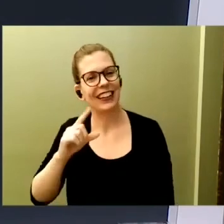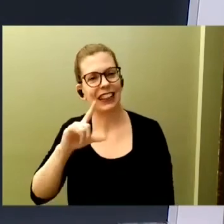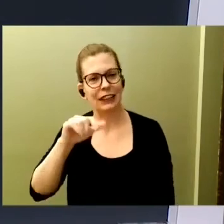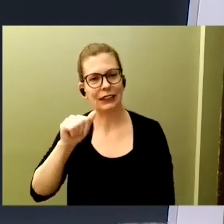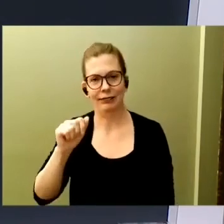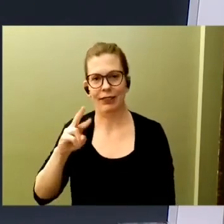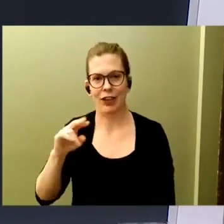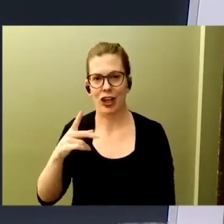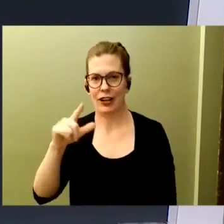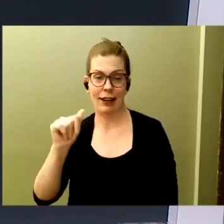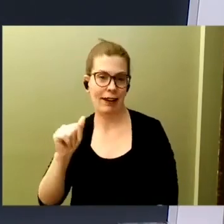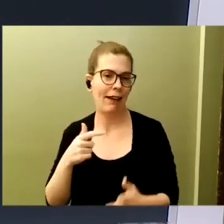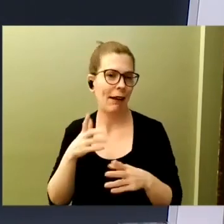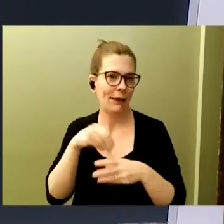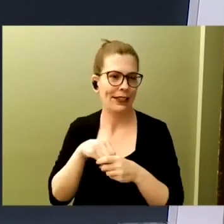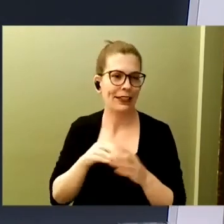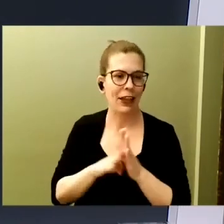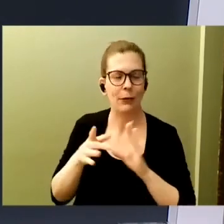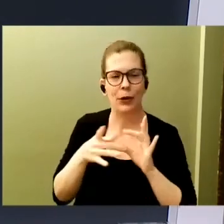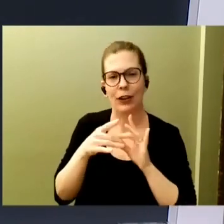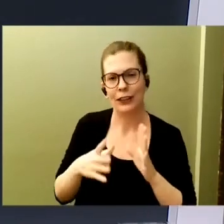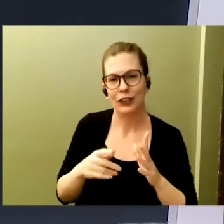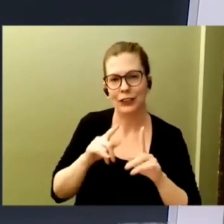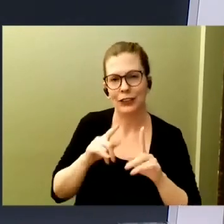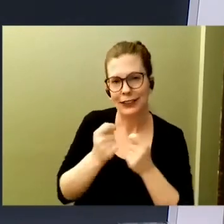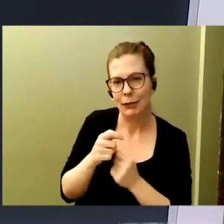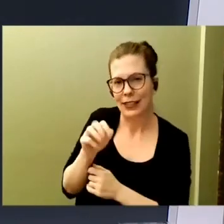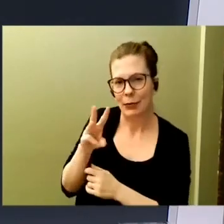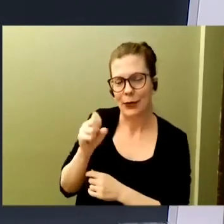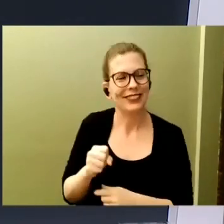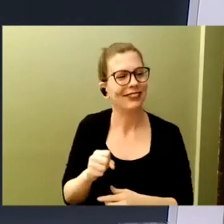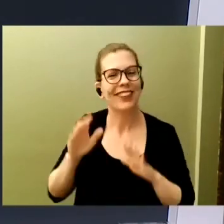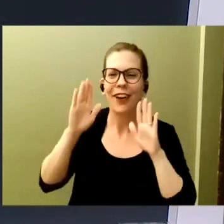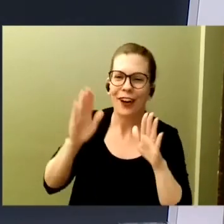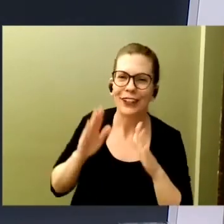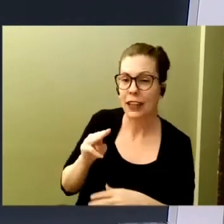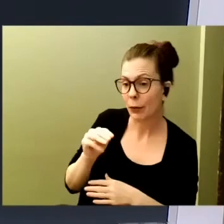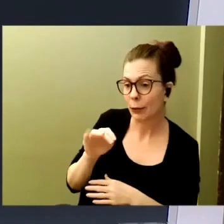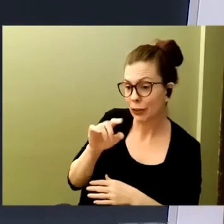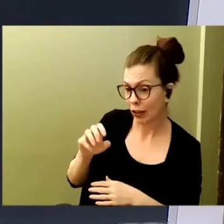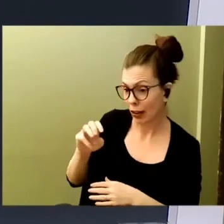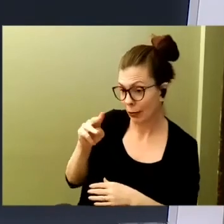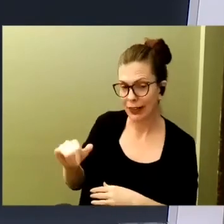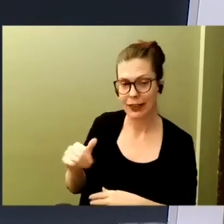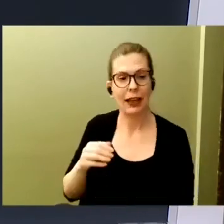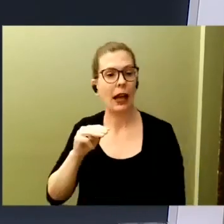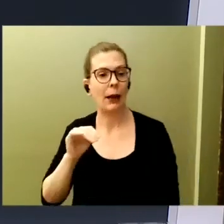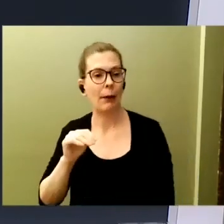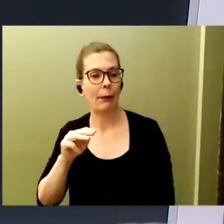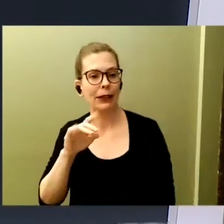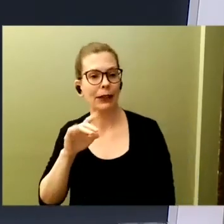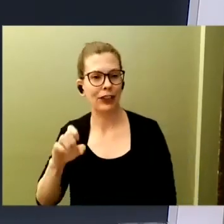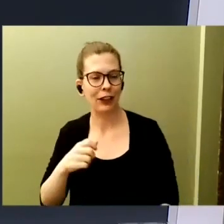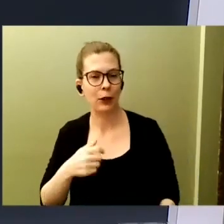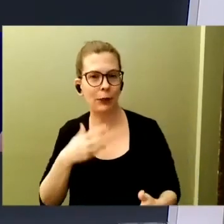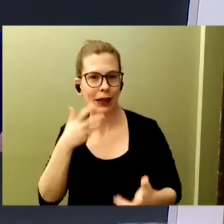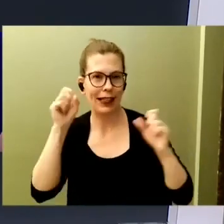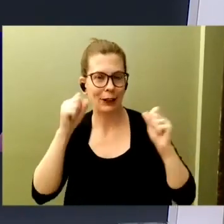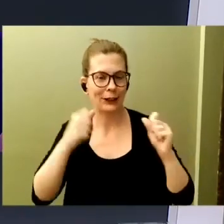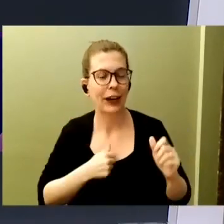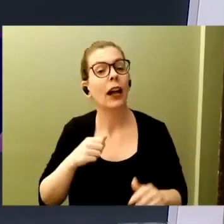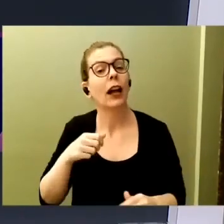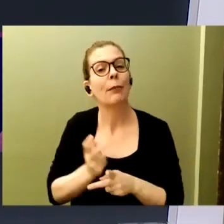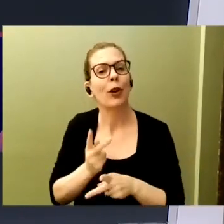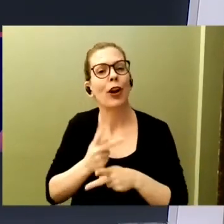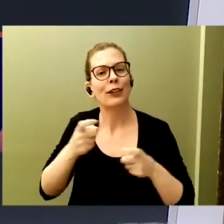developer relations team at AWS. Awesome. And Michelle and Emily. Michelle Monclova, whoops, too loud. I am a product manager for the SageMaker